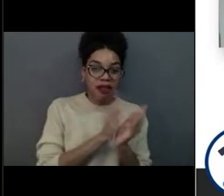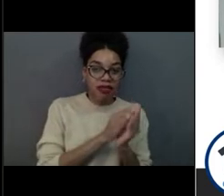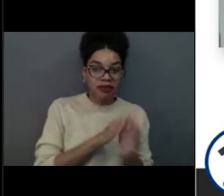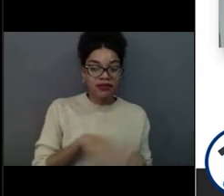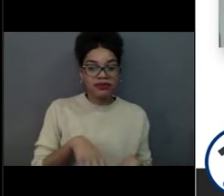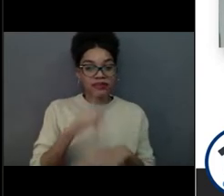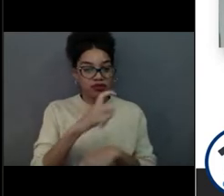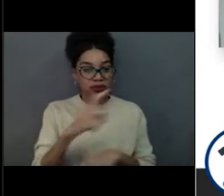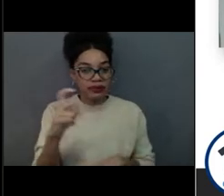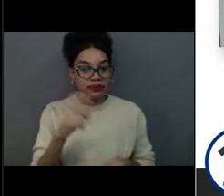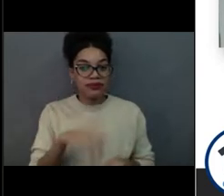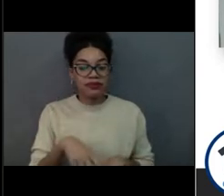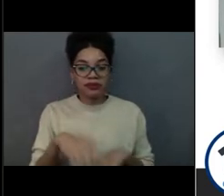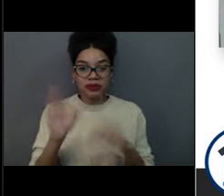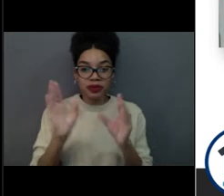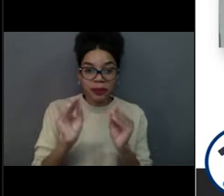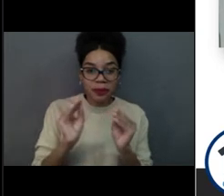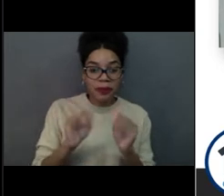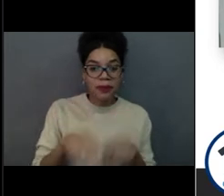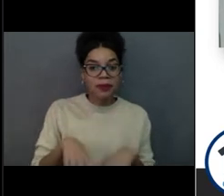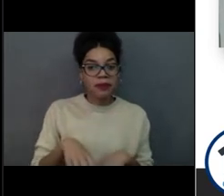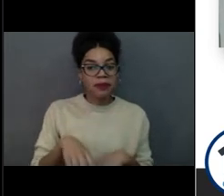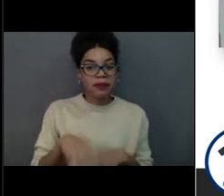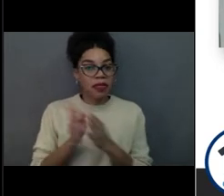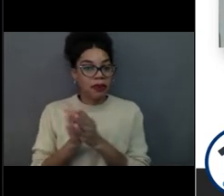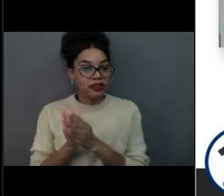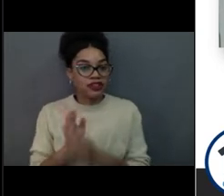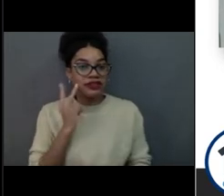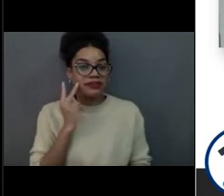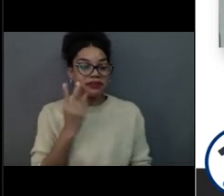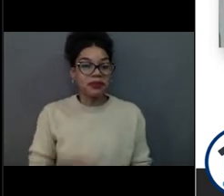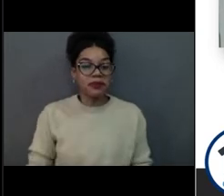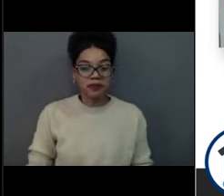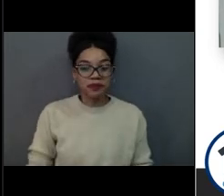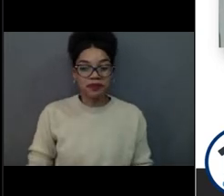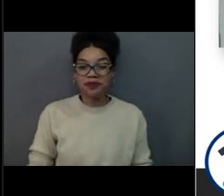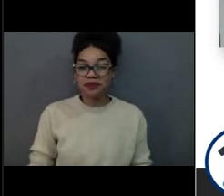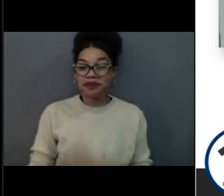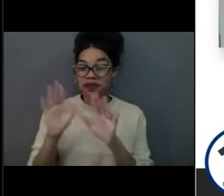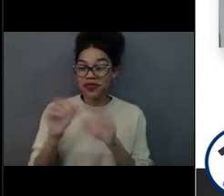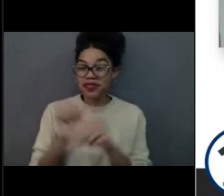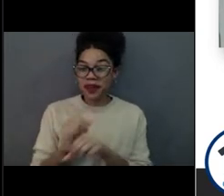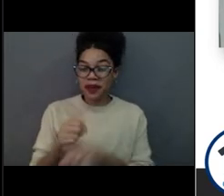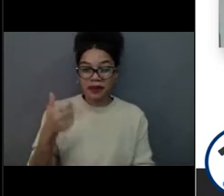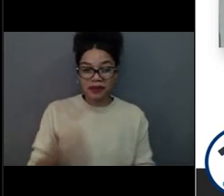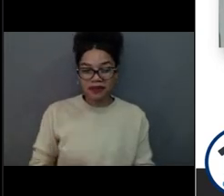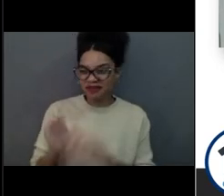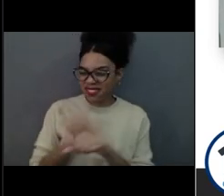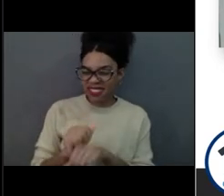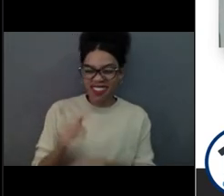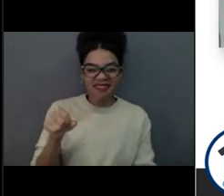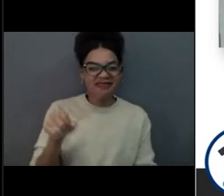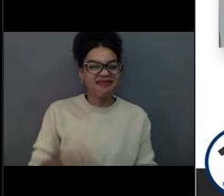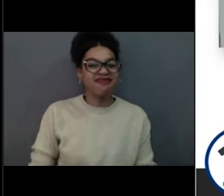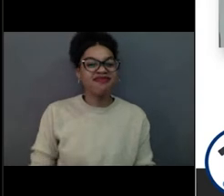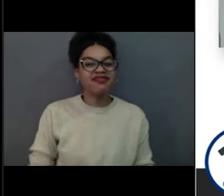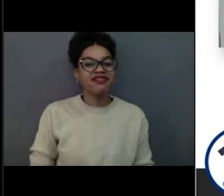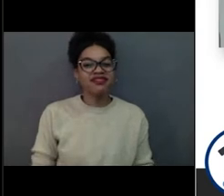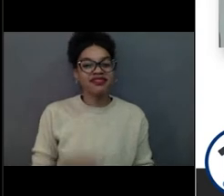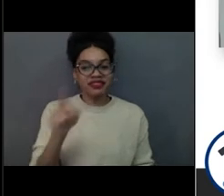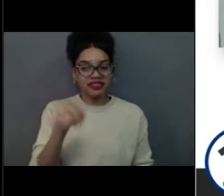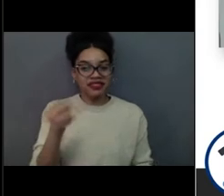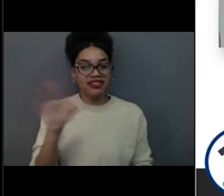and crab and lobsters. Yep, great job. Awesome. Awesome job, you guys. Yep. The lobsters, I'll circle it for you